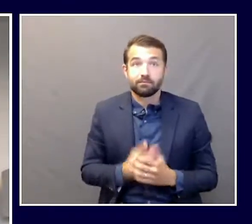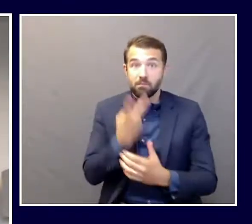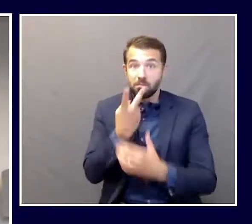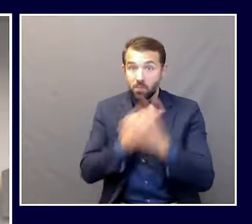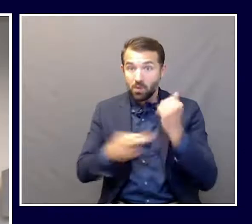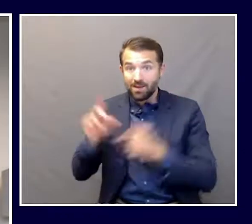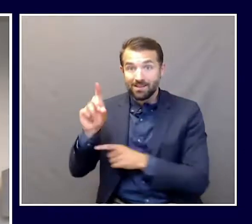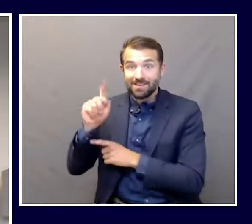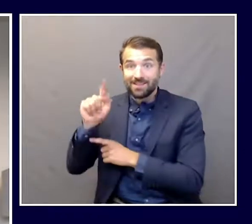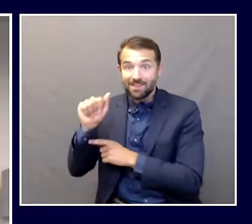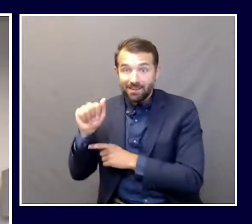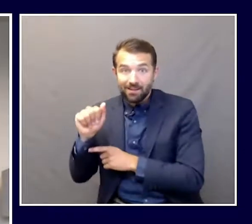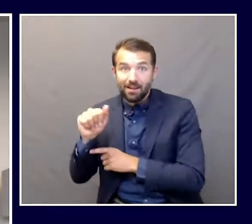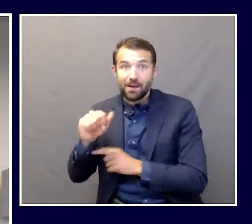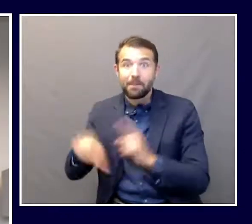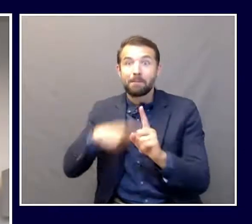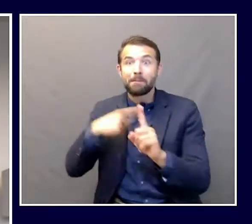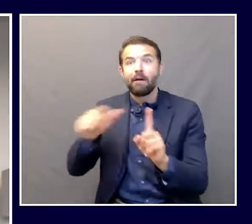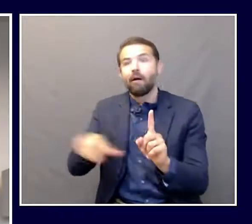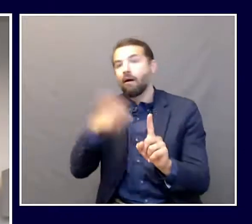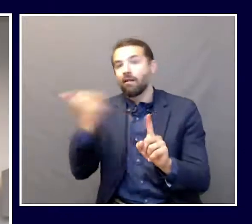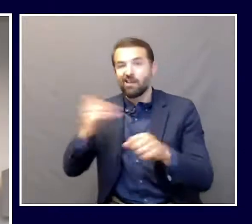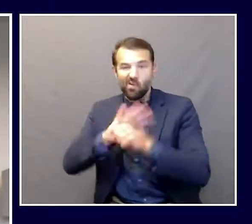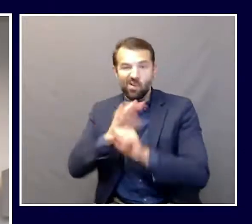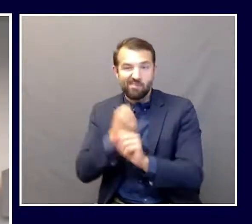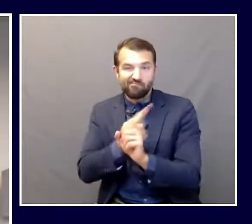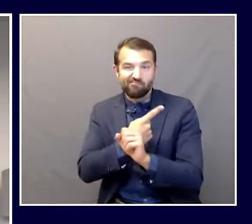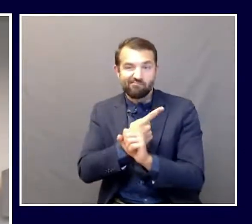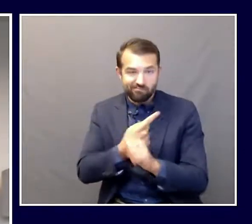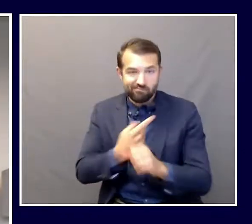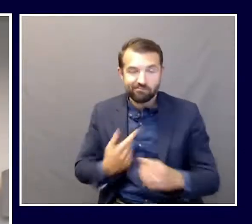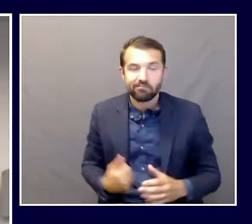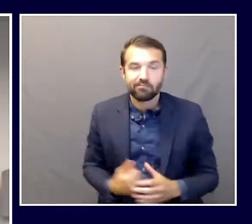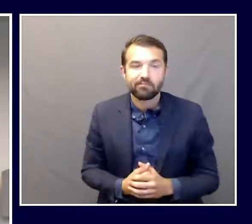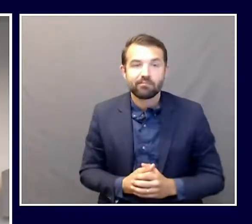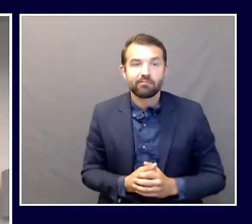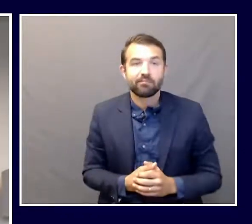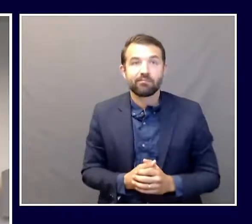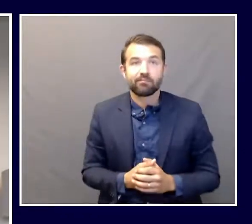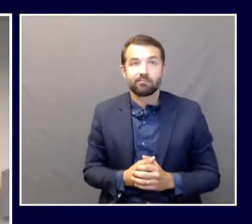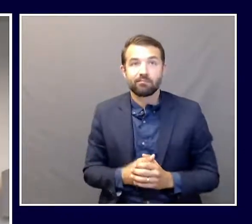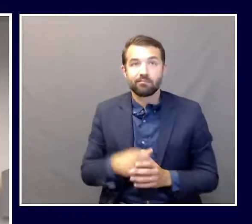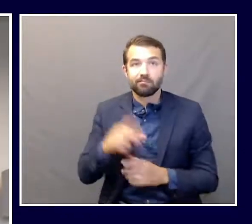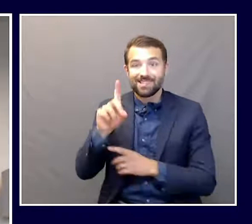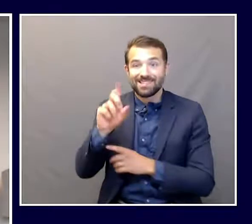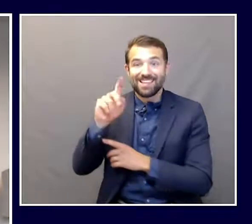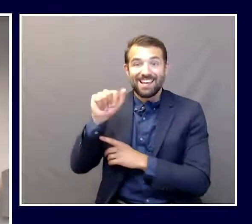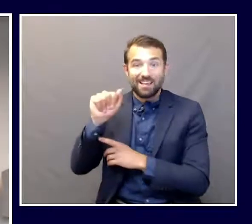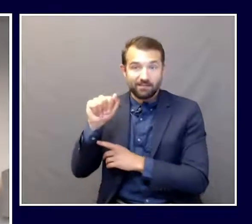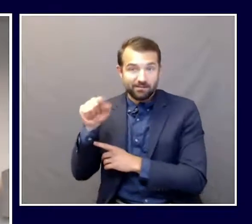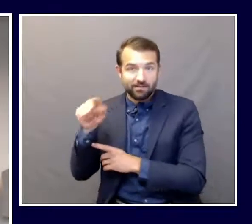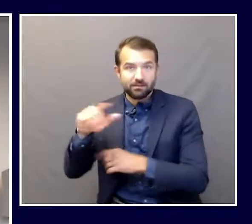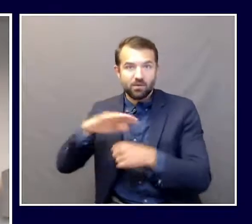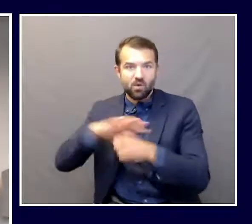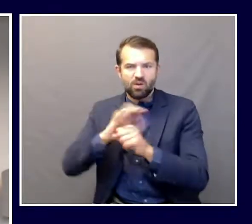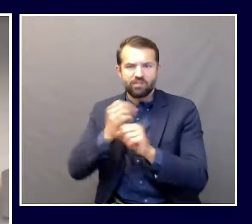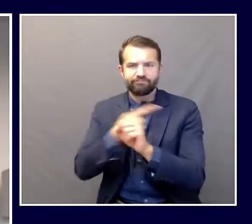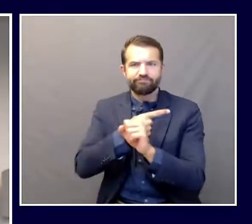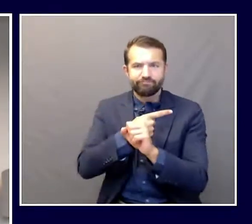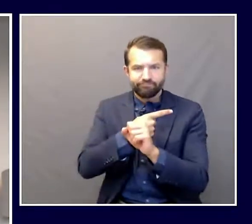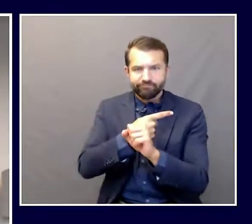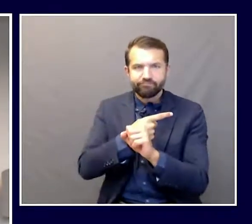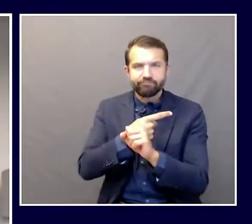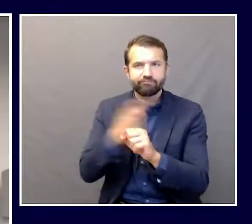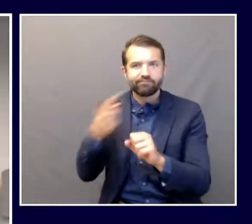the Delta variant threatens to undermine the progress that we as a country and we as a state have